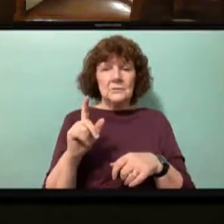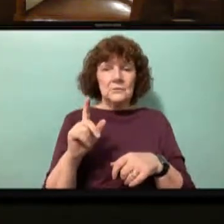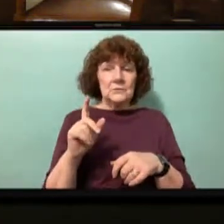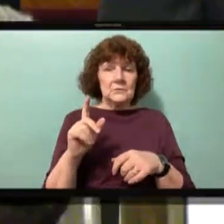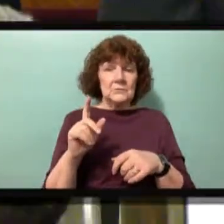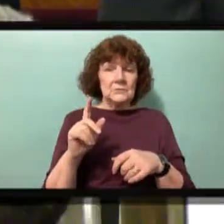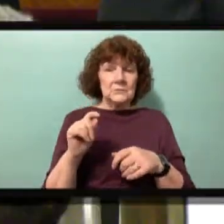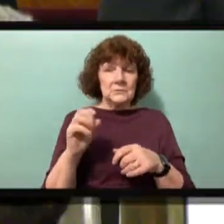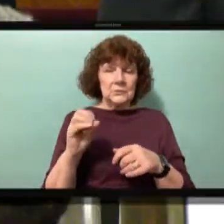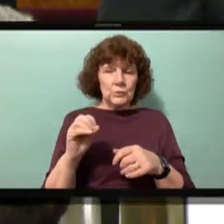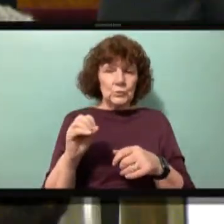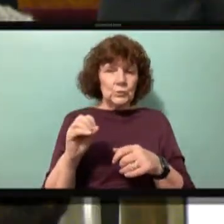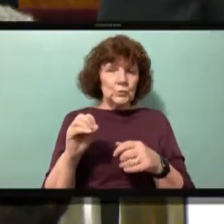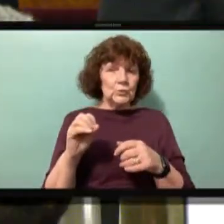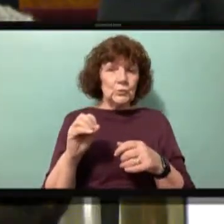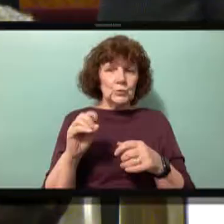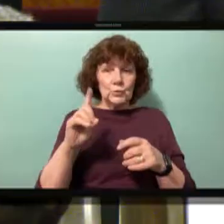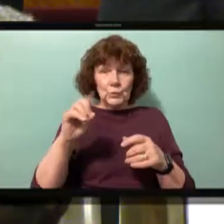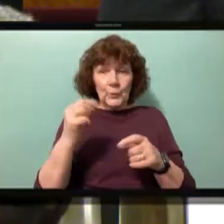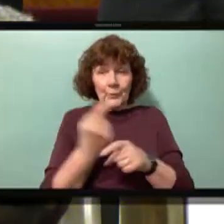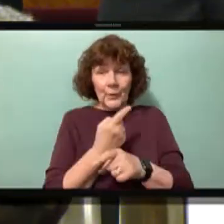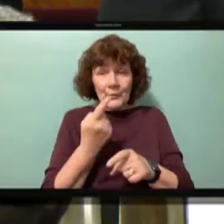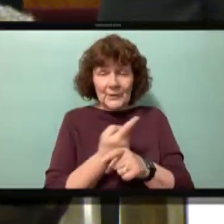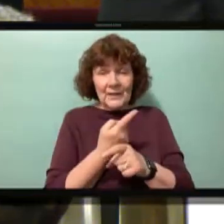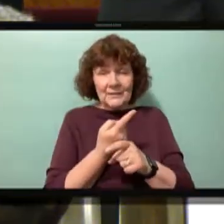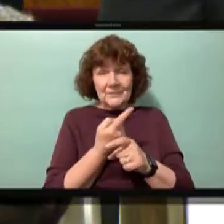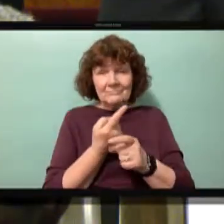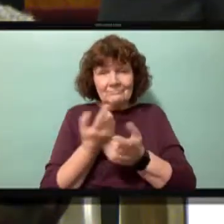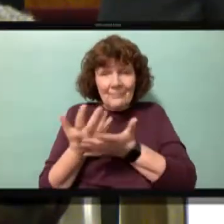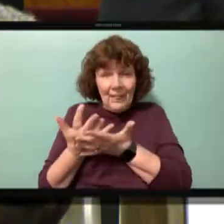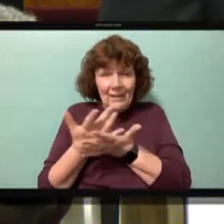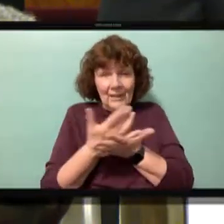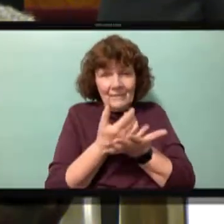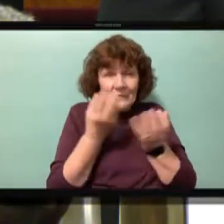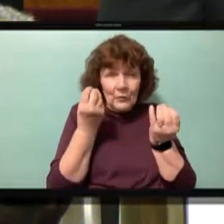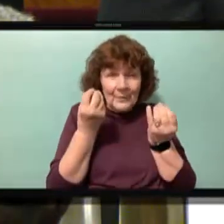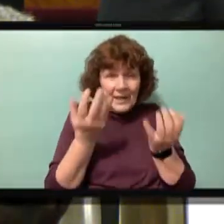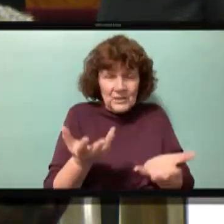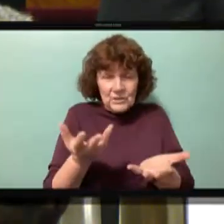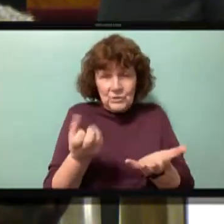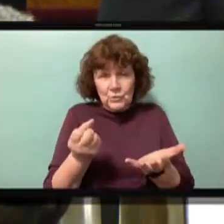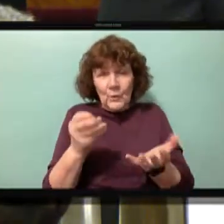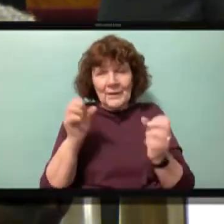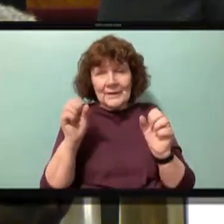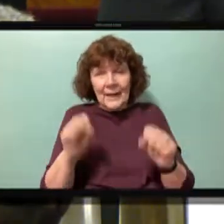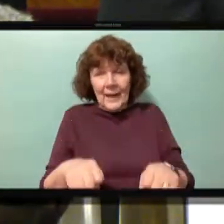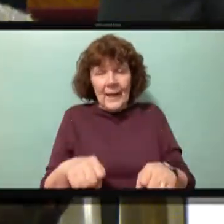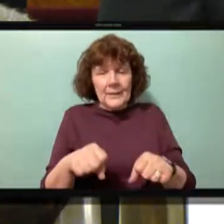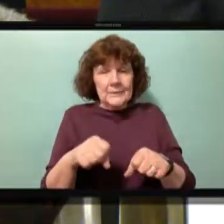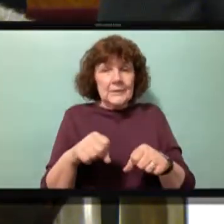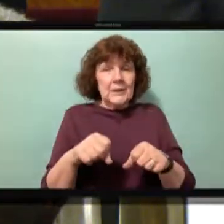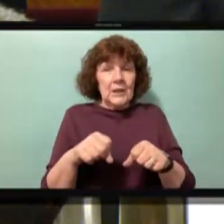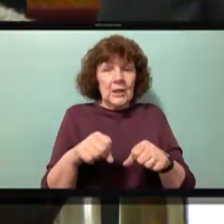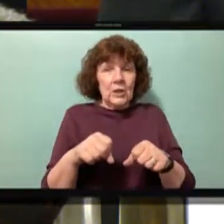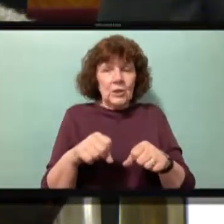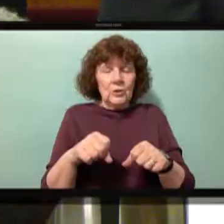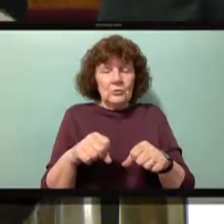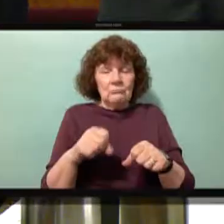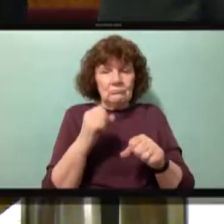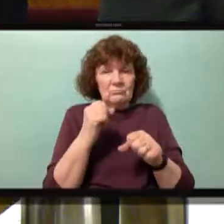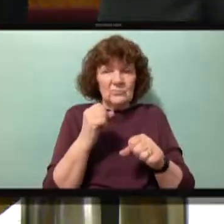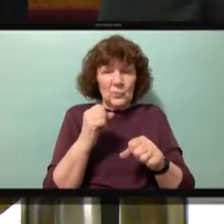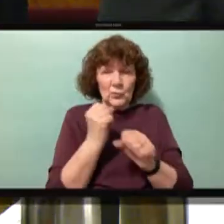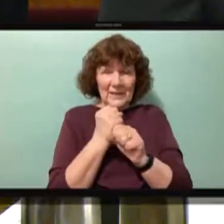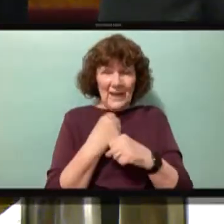appropriate compiling of information so that they can craft an RFP